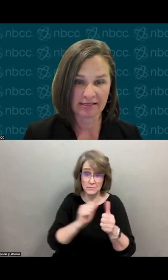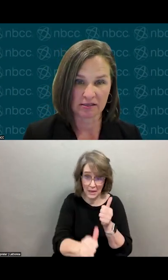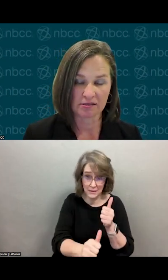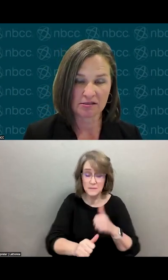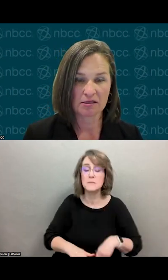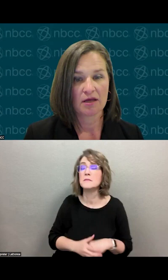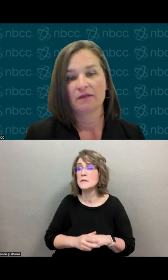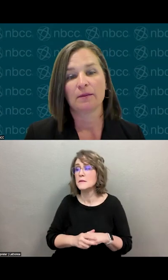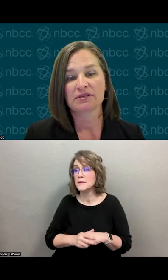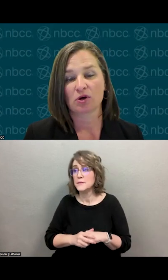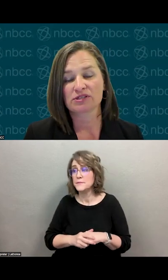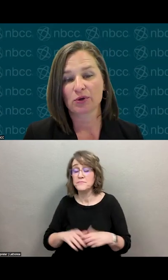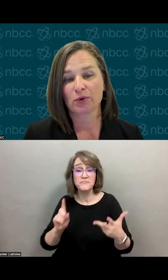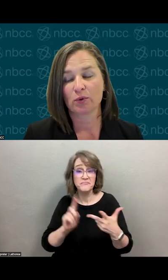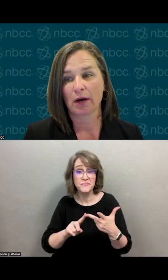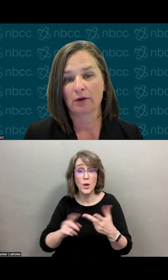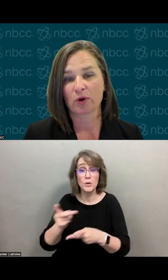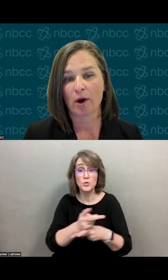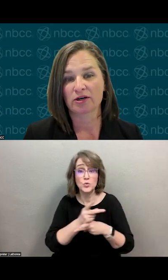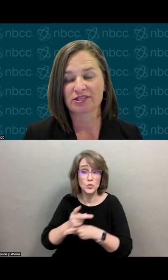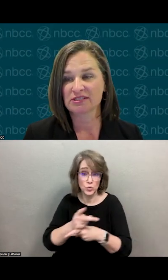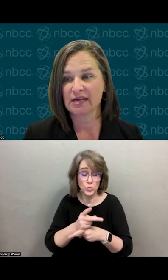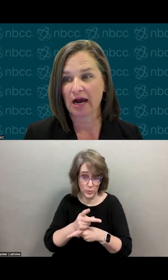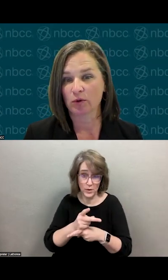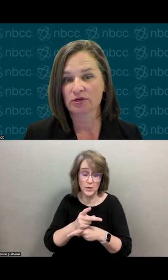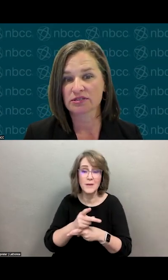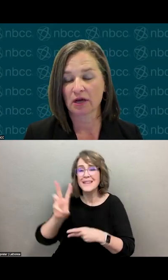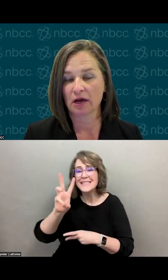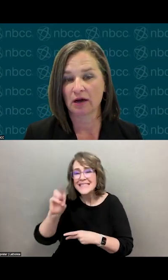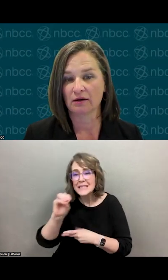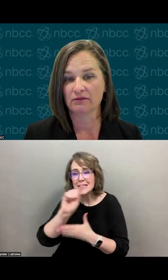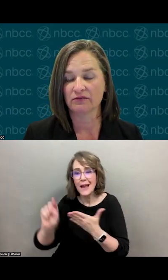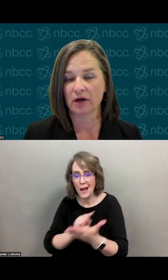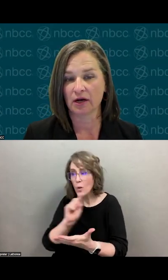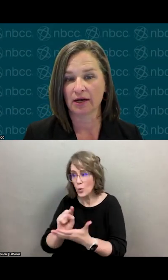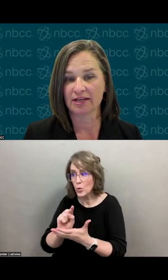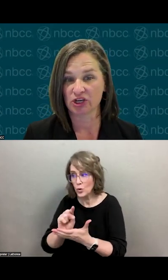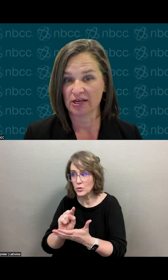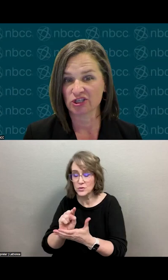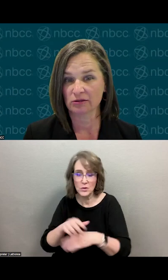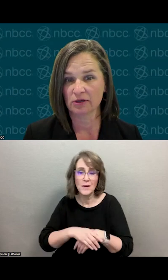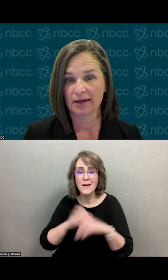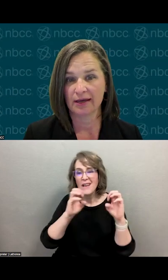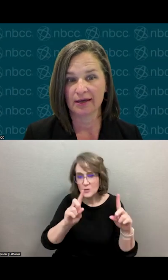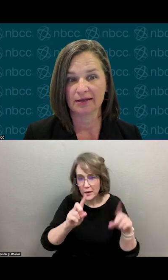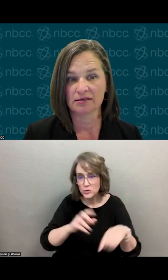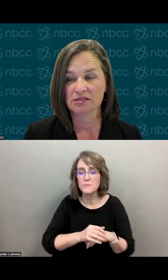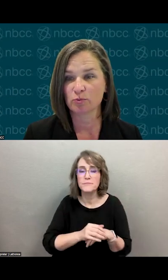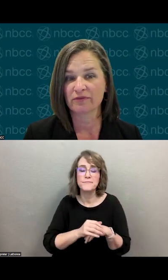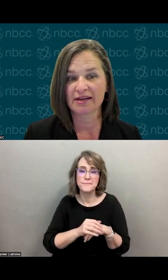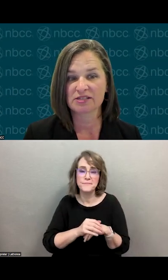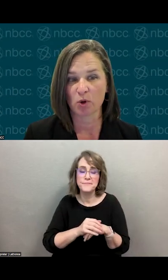become licensed. They must also require 60 hours of education